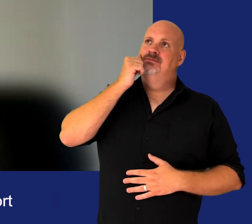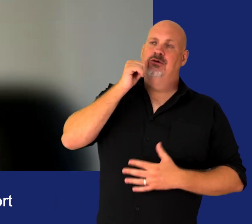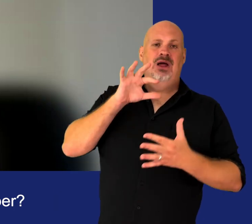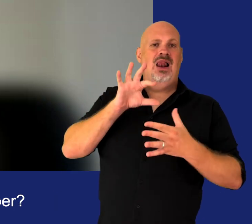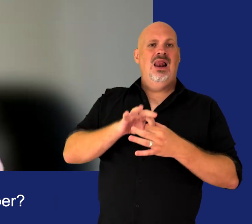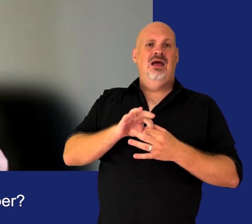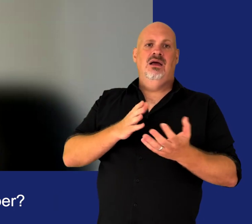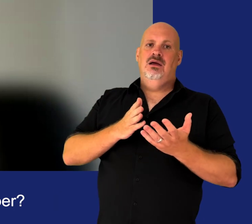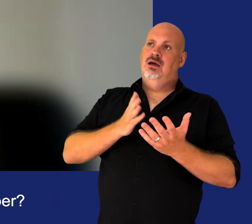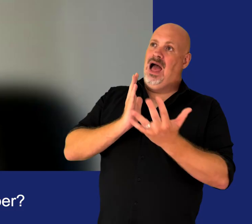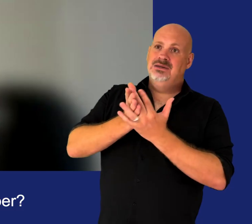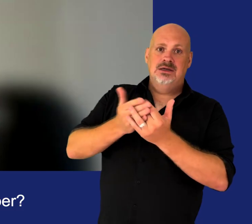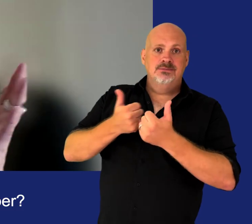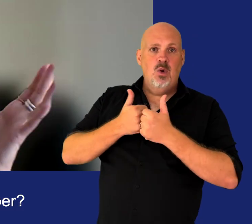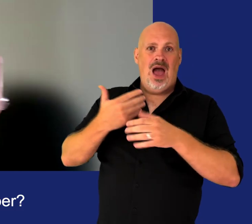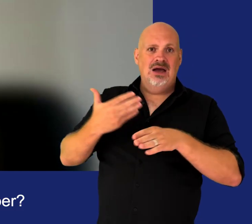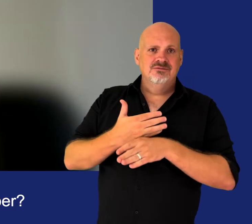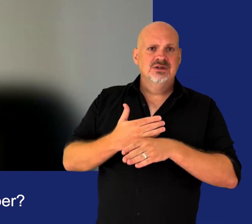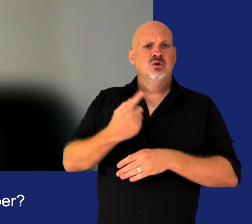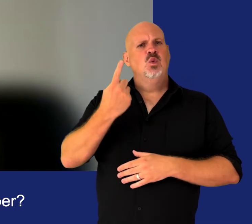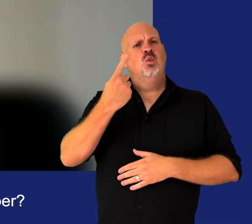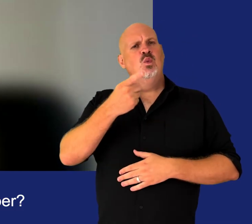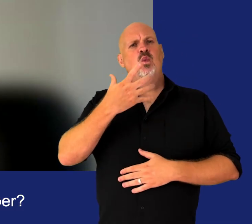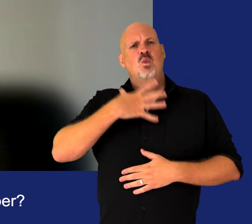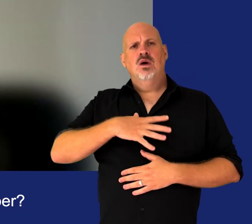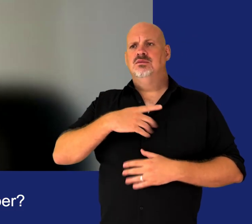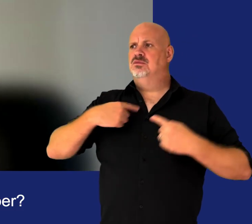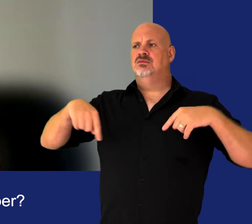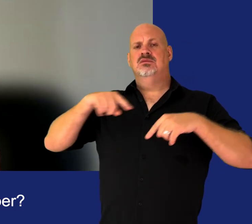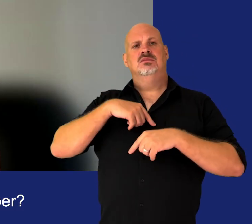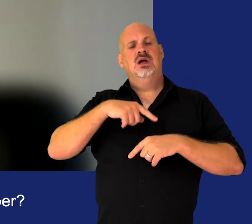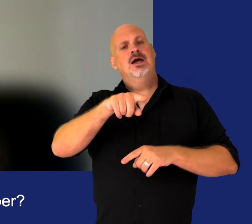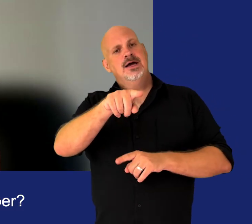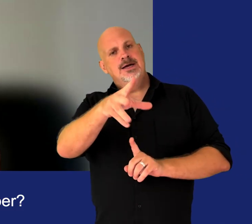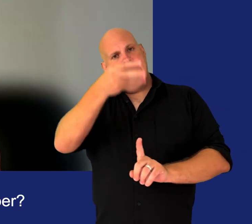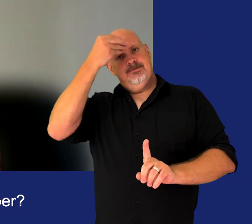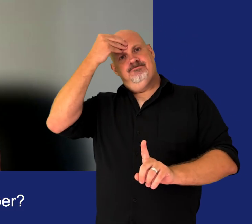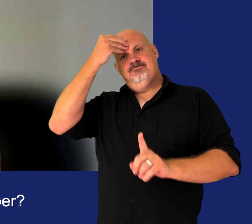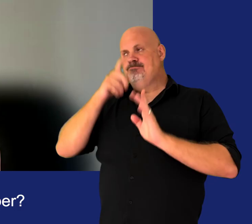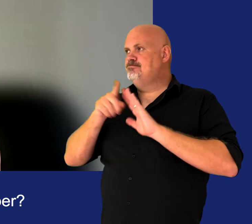accessing sport or activity? What's that one thing you want them to go away and remember?